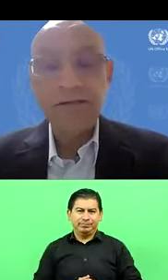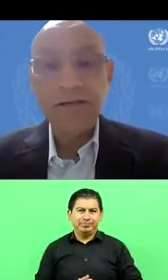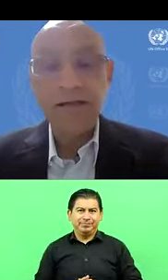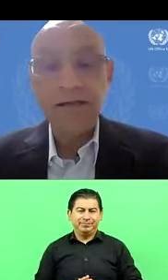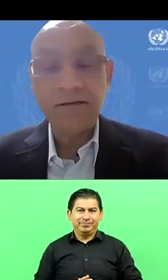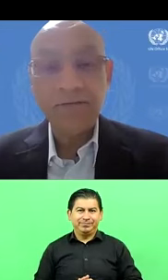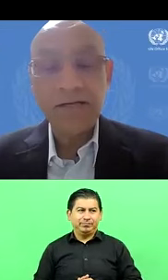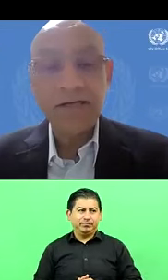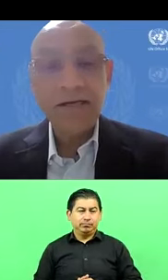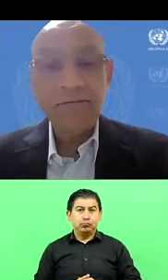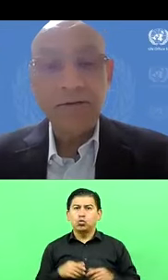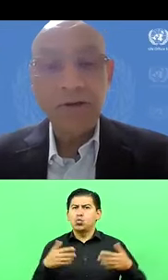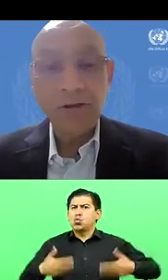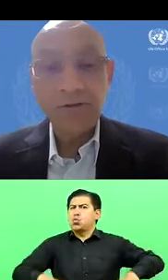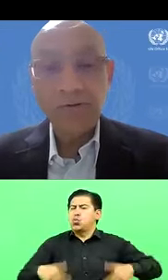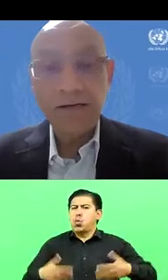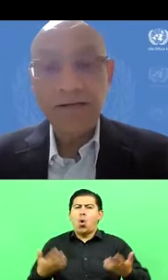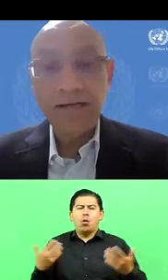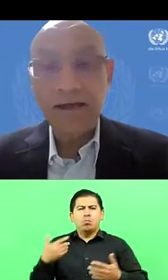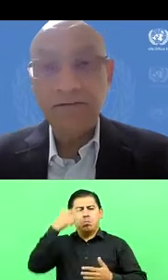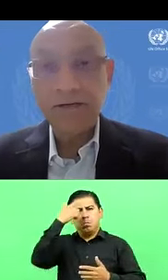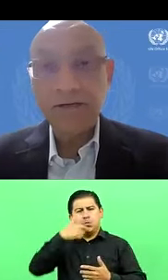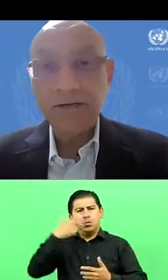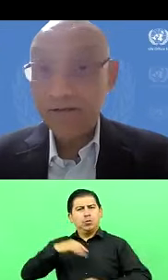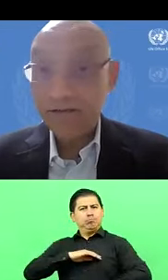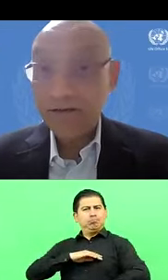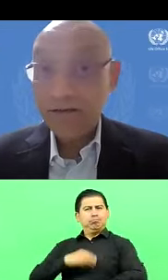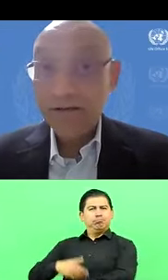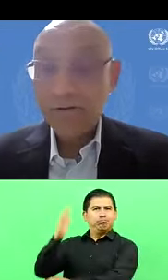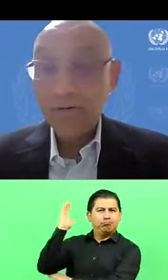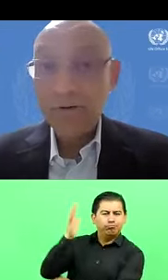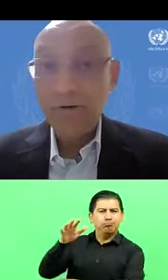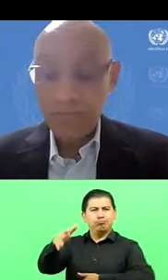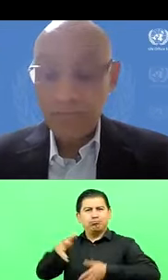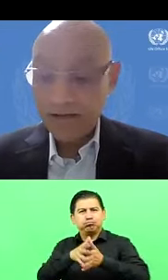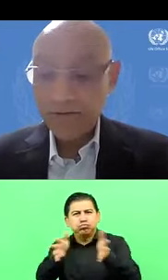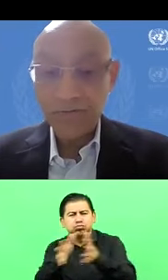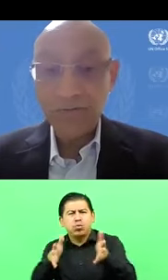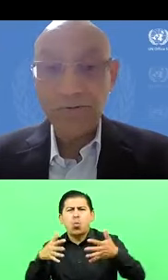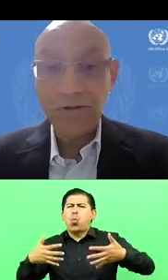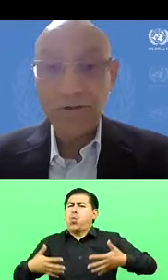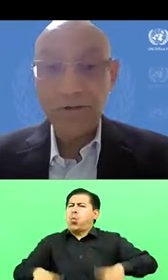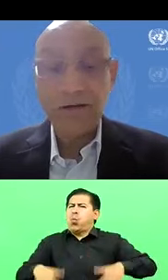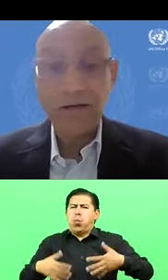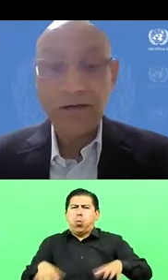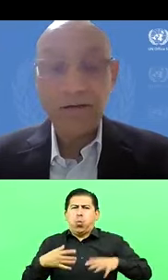experience in the subject. But we also at the end have a quiz. So you will all be asked to